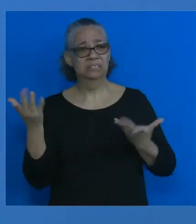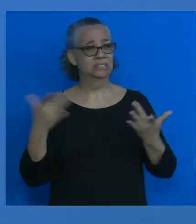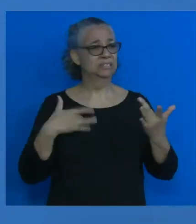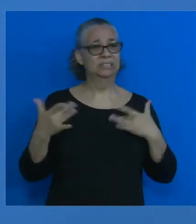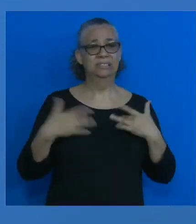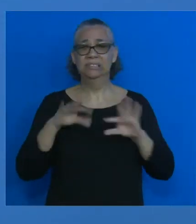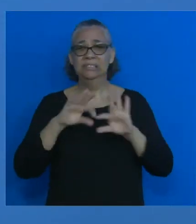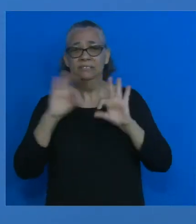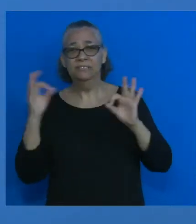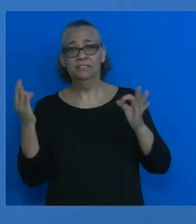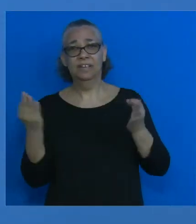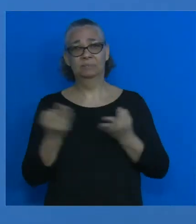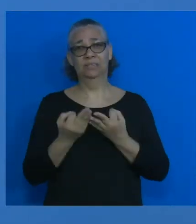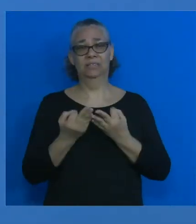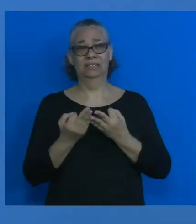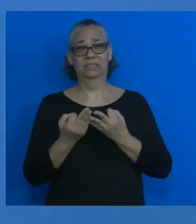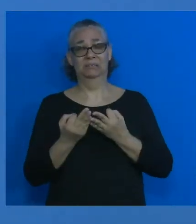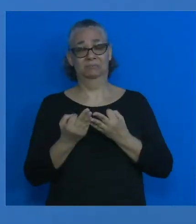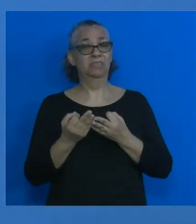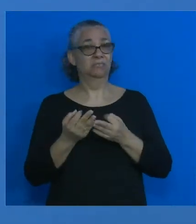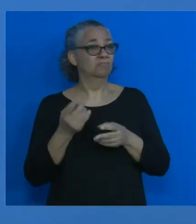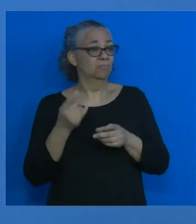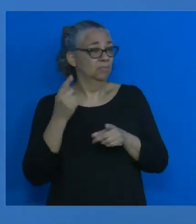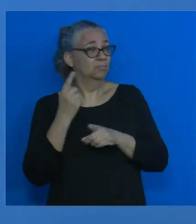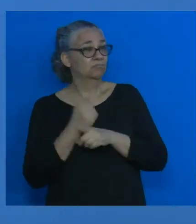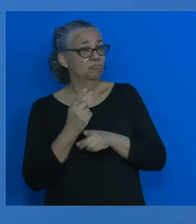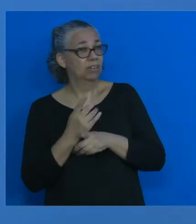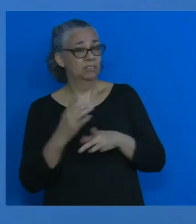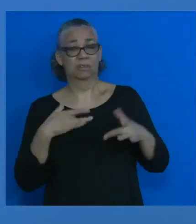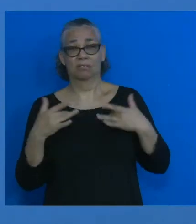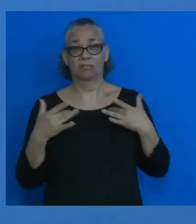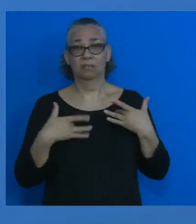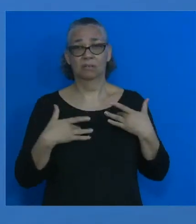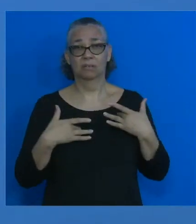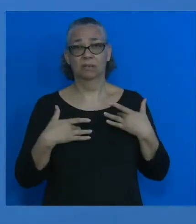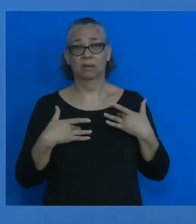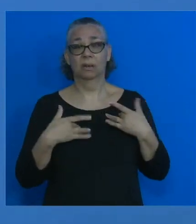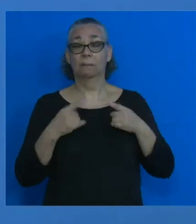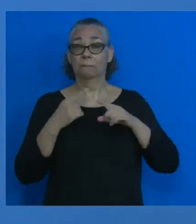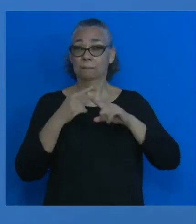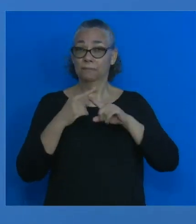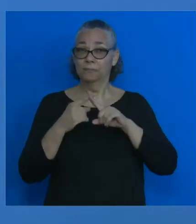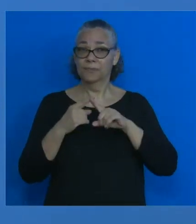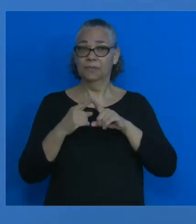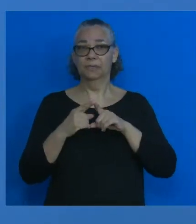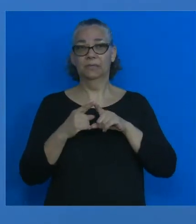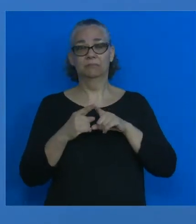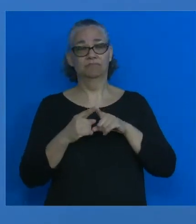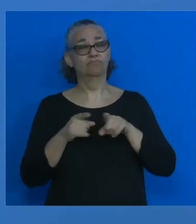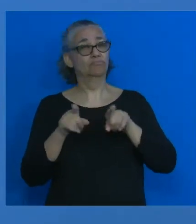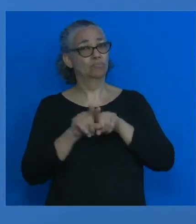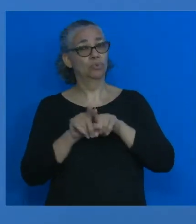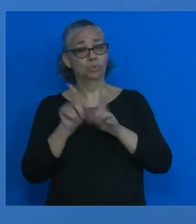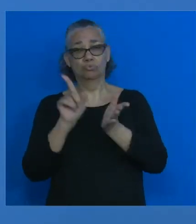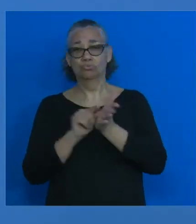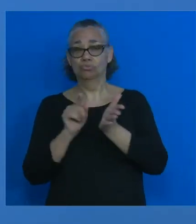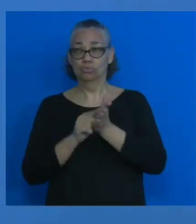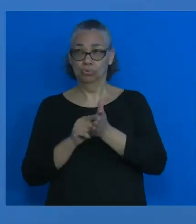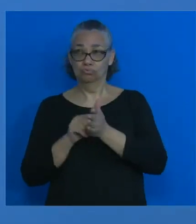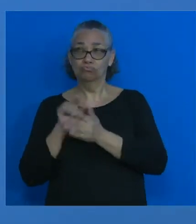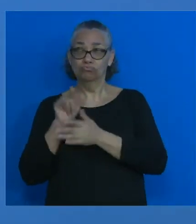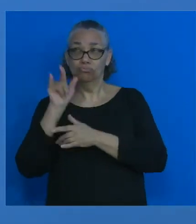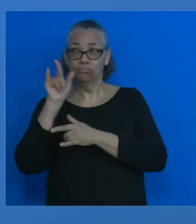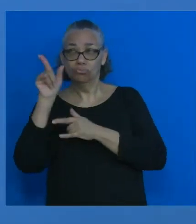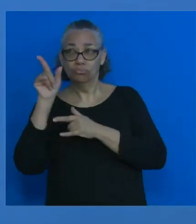their family. People are rightfully concerned. On the backdrop, certainly there is news overseas which will